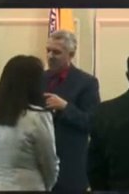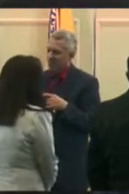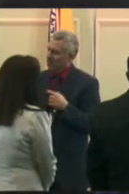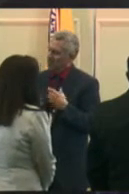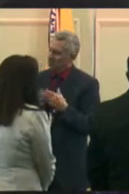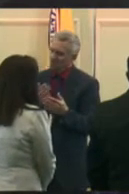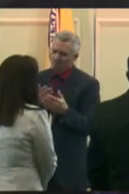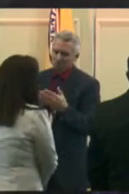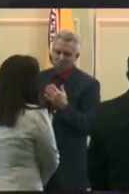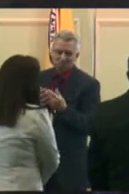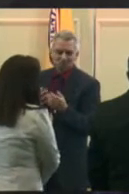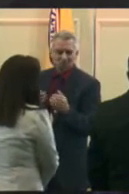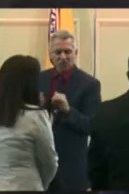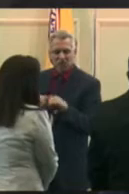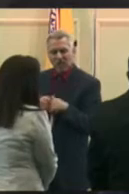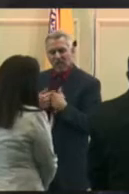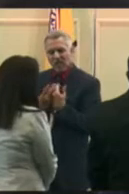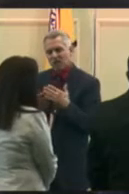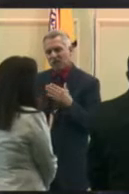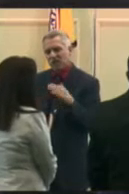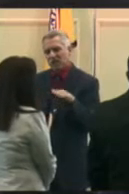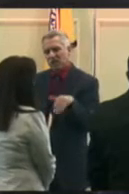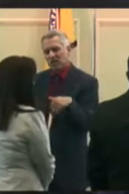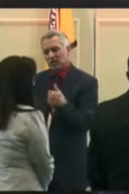Doesn't matter how we get here, Father.